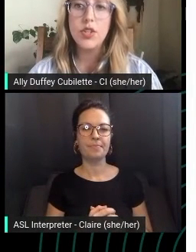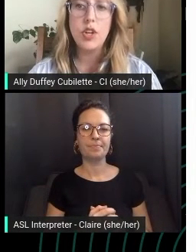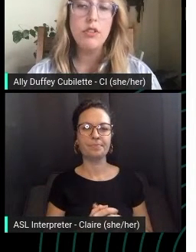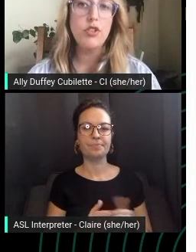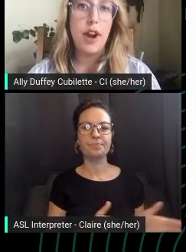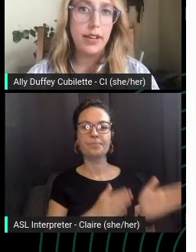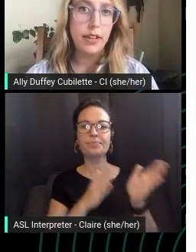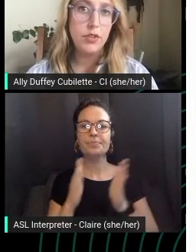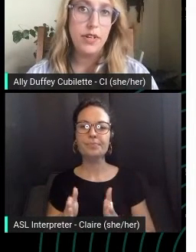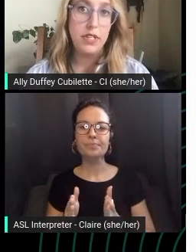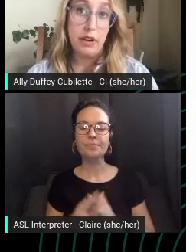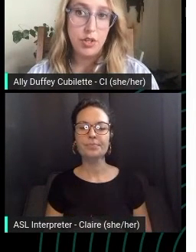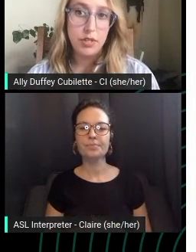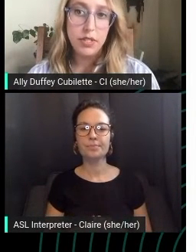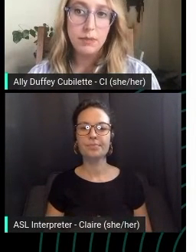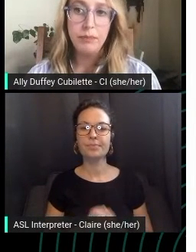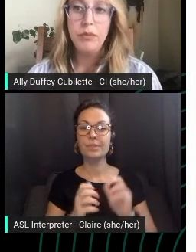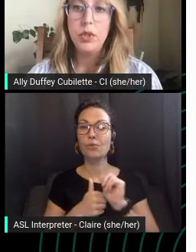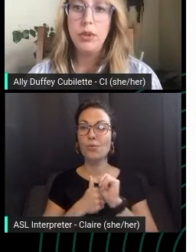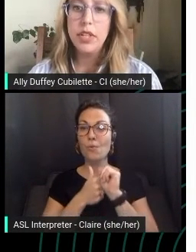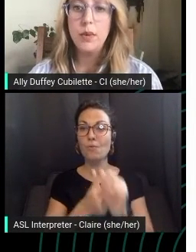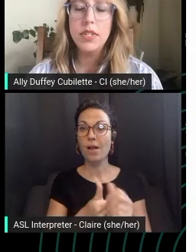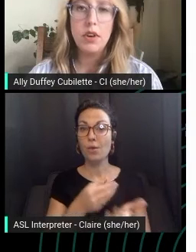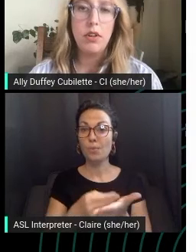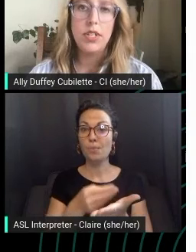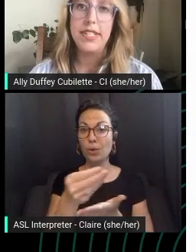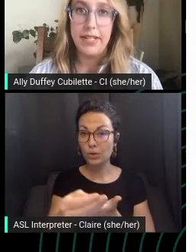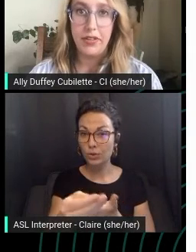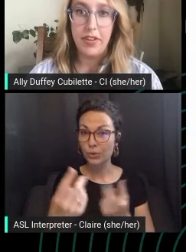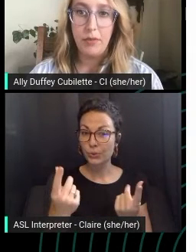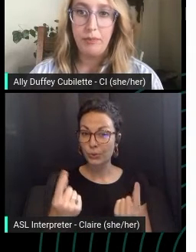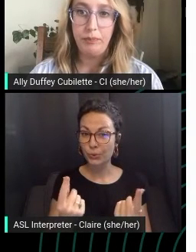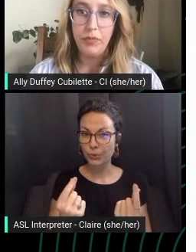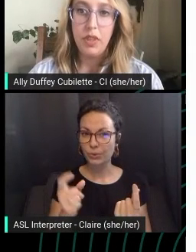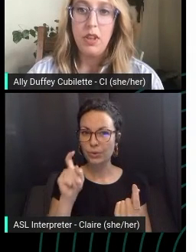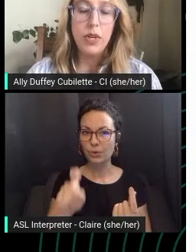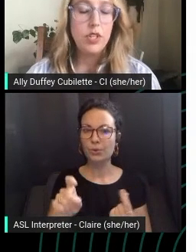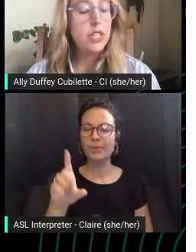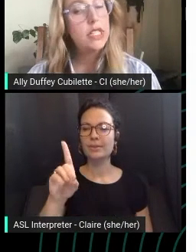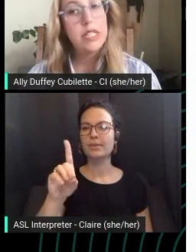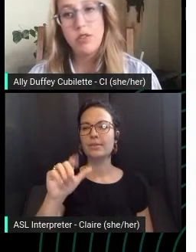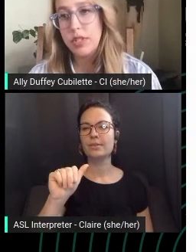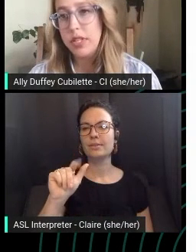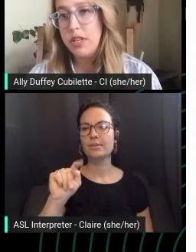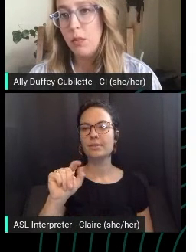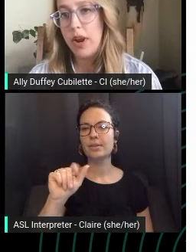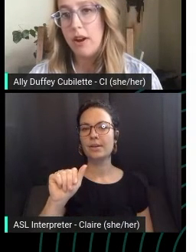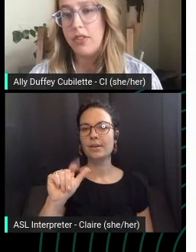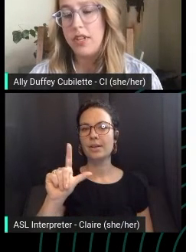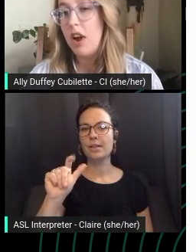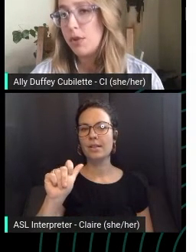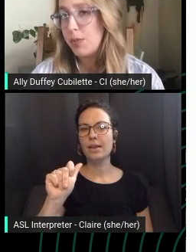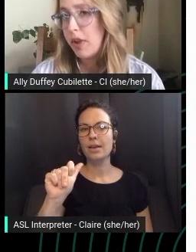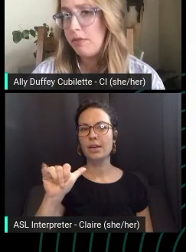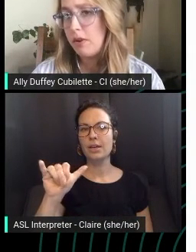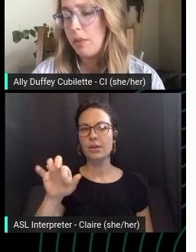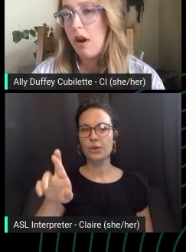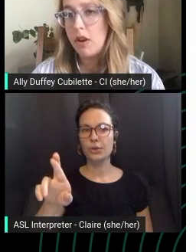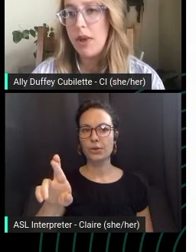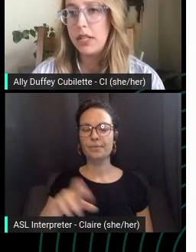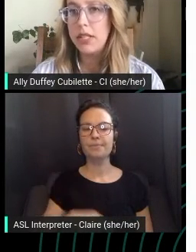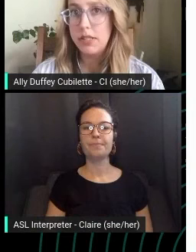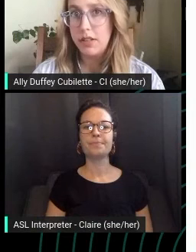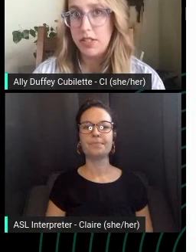Next, to start tracking transactions, you'll need what's called a data layer, which is essentially where the e-commerce